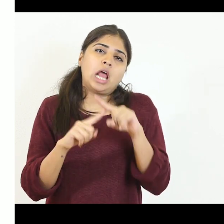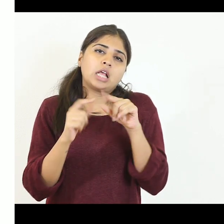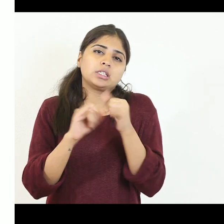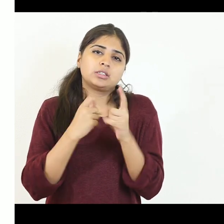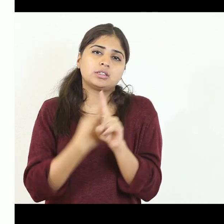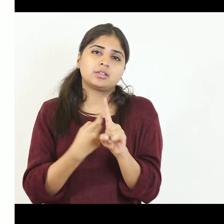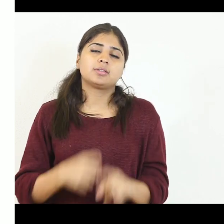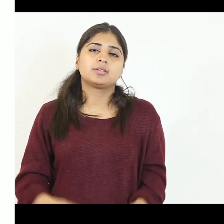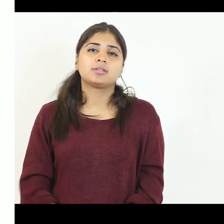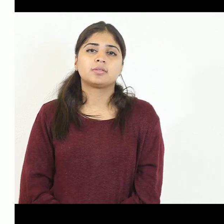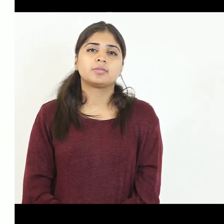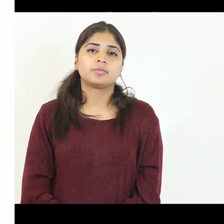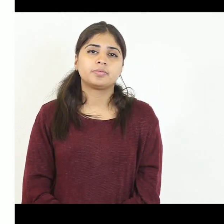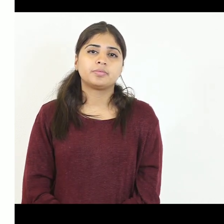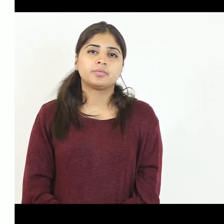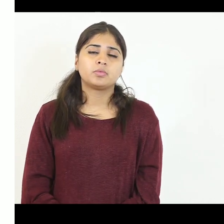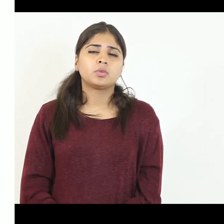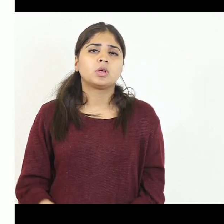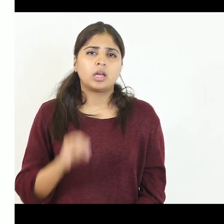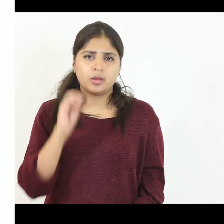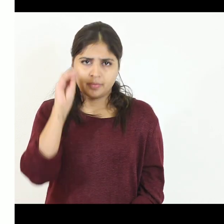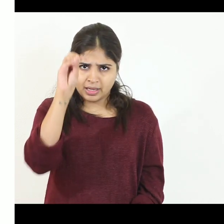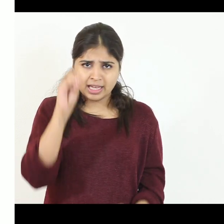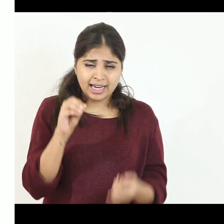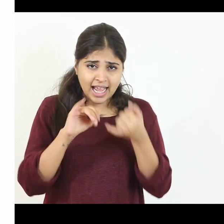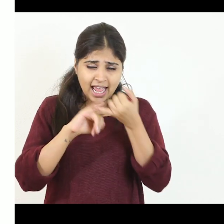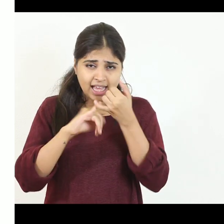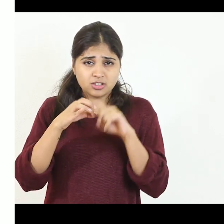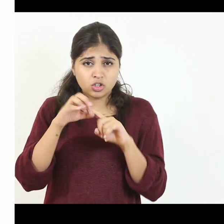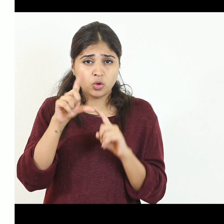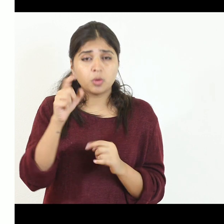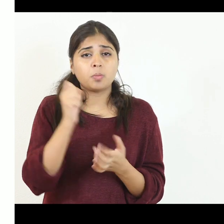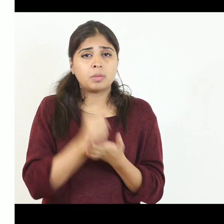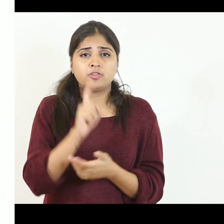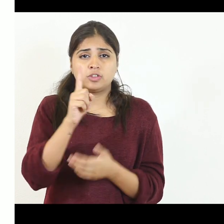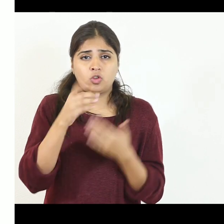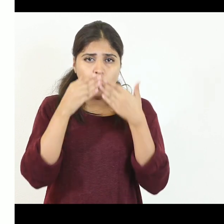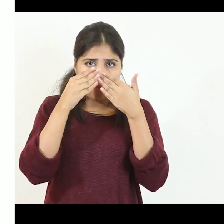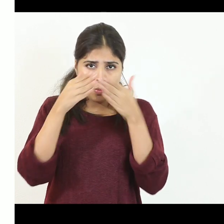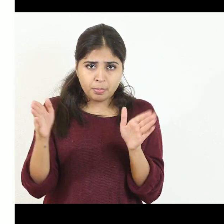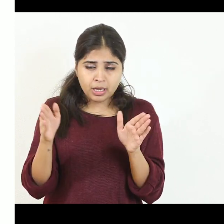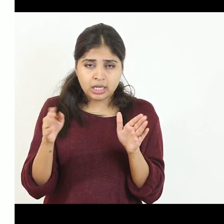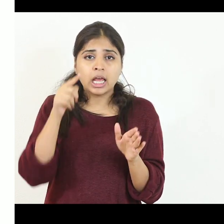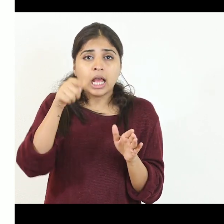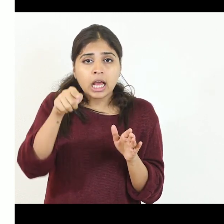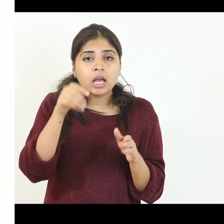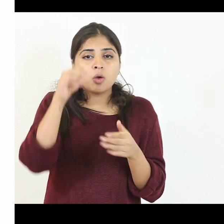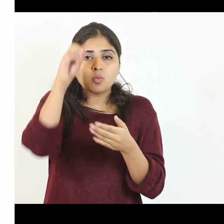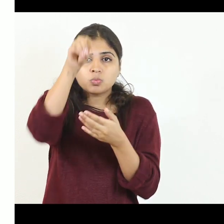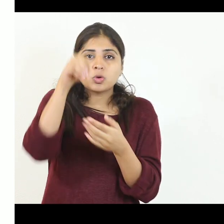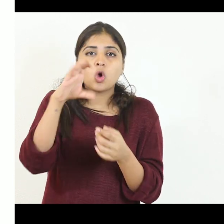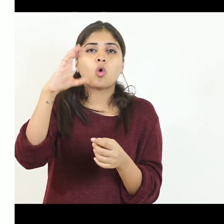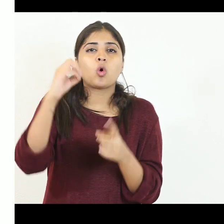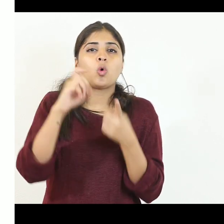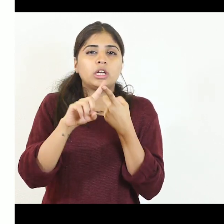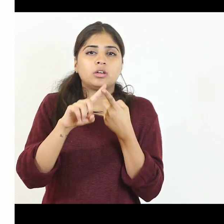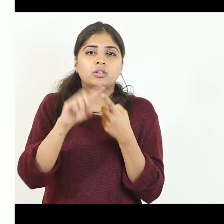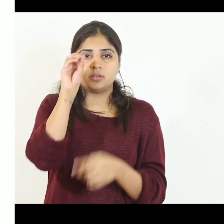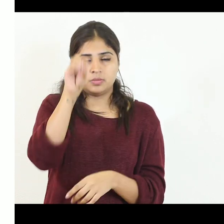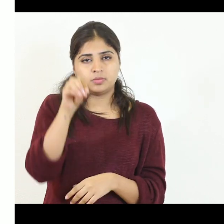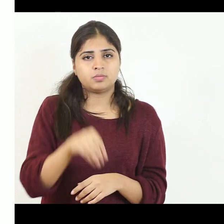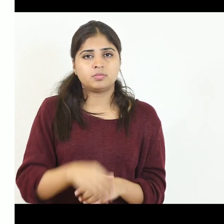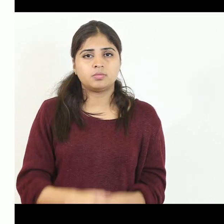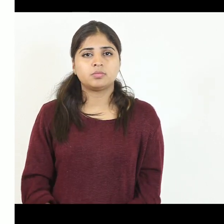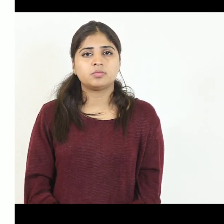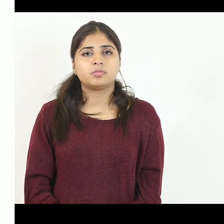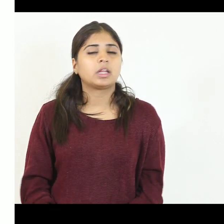that allows you to enter your code. For example, if you use SQL Server,